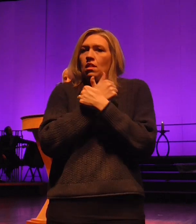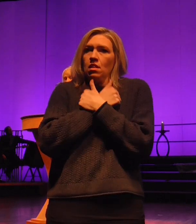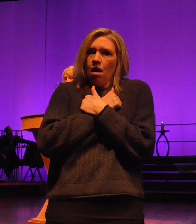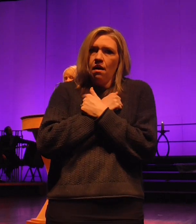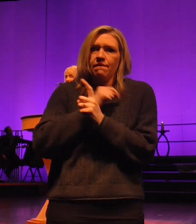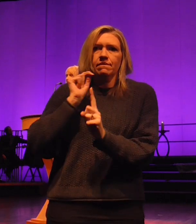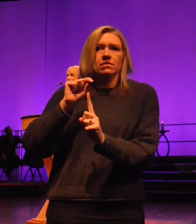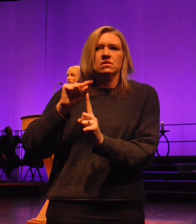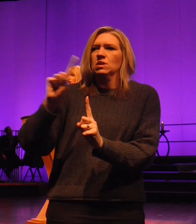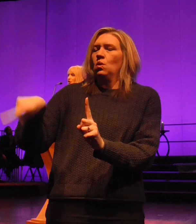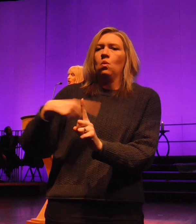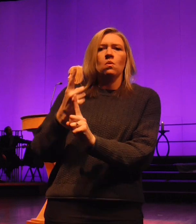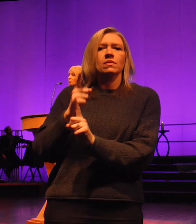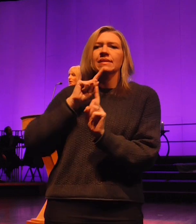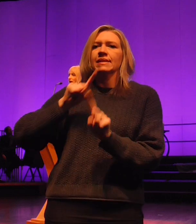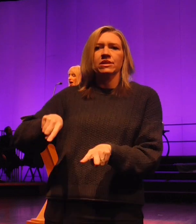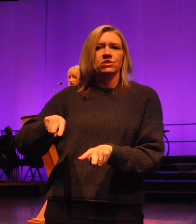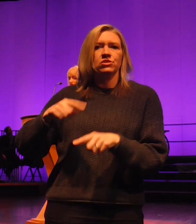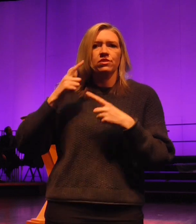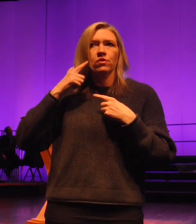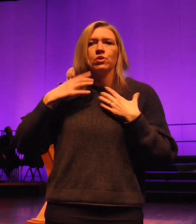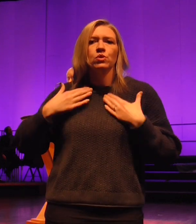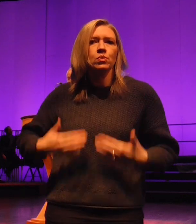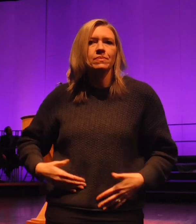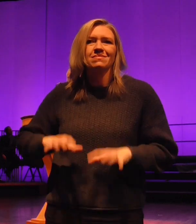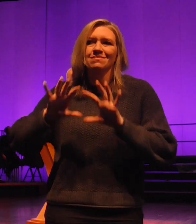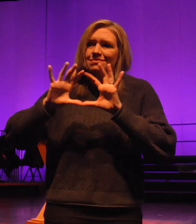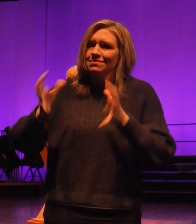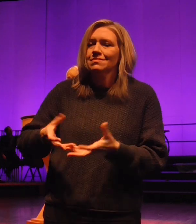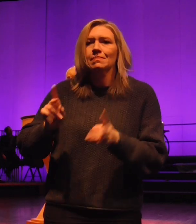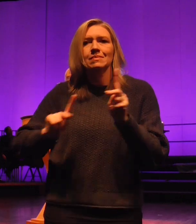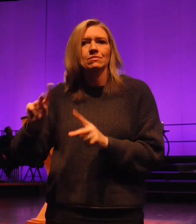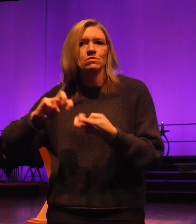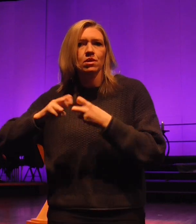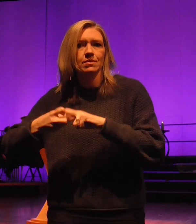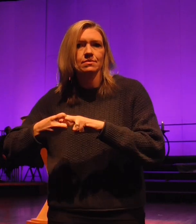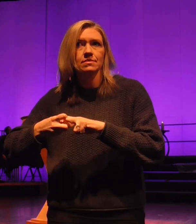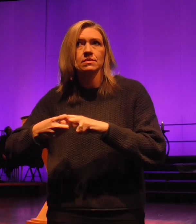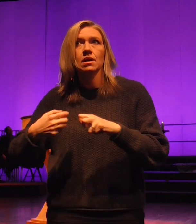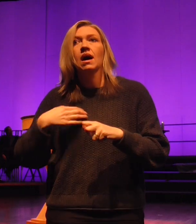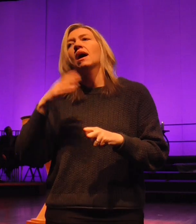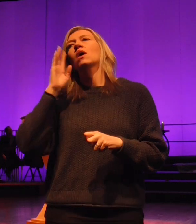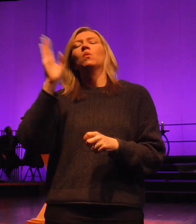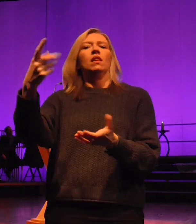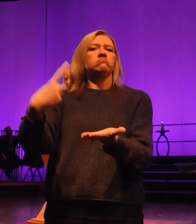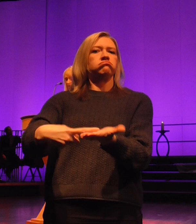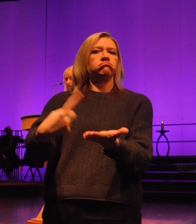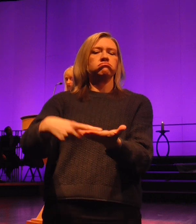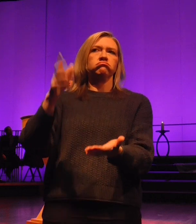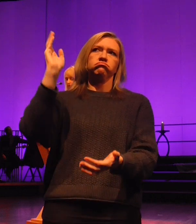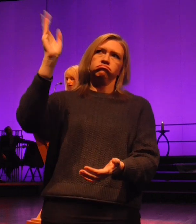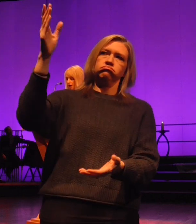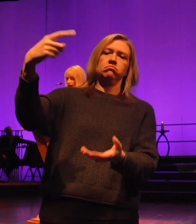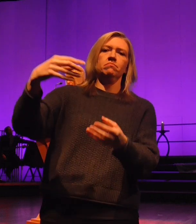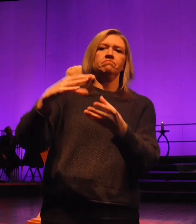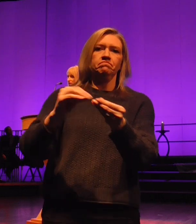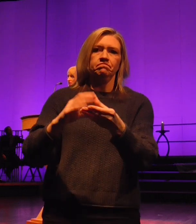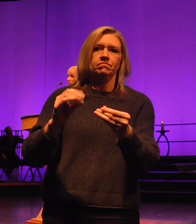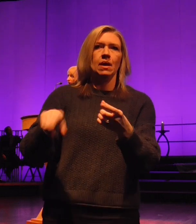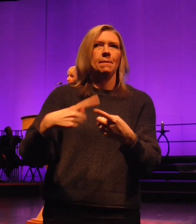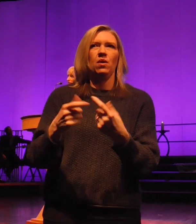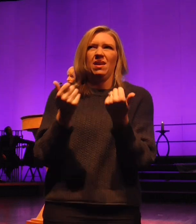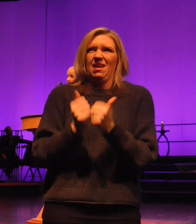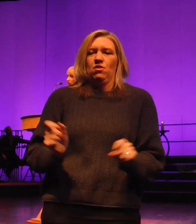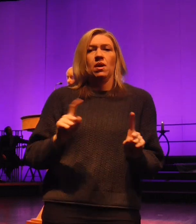the only answer to humankind's problems. And I'm going to talk about it everywhere I go. I know it